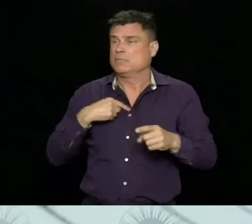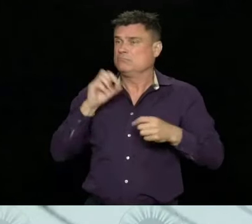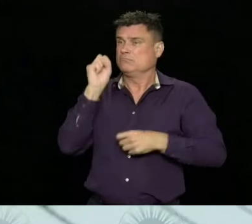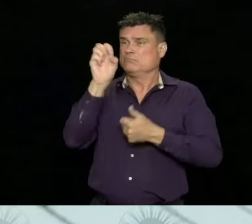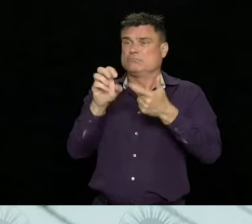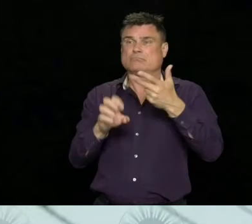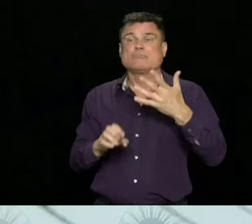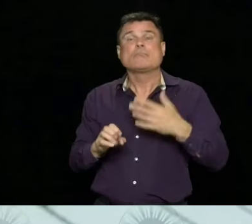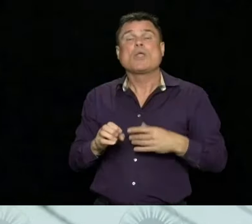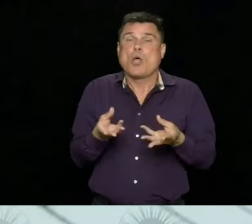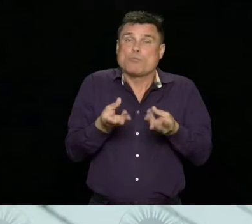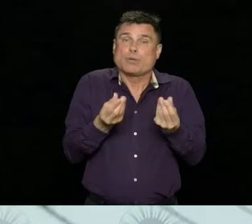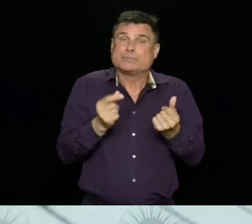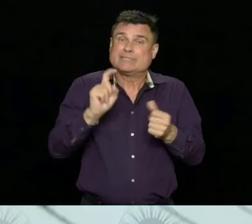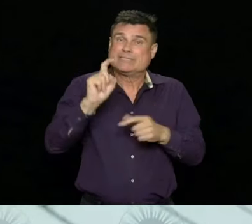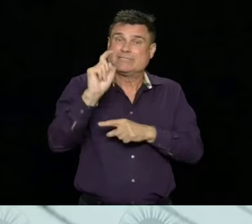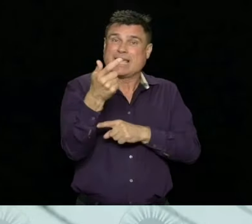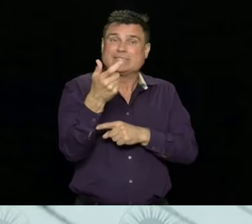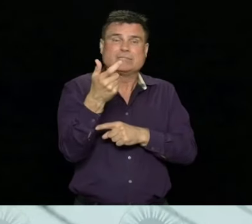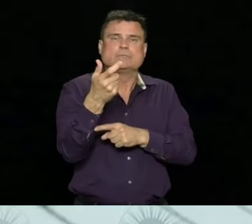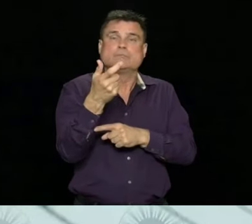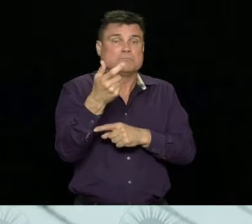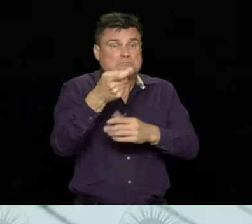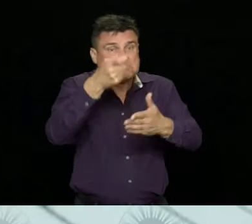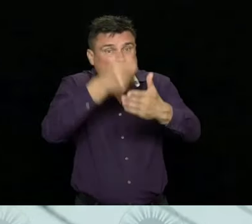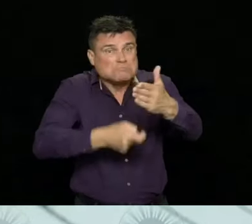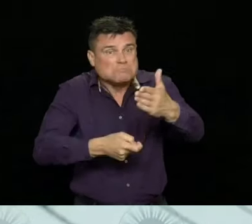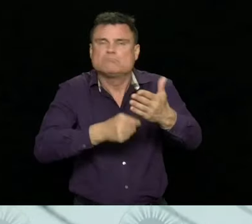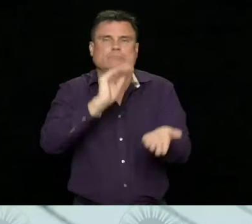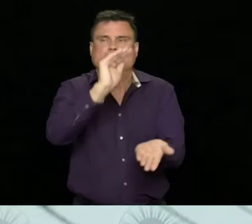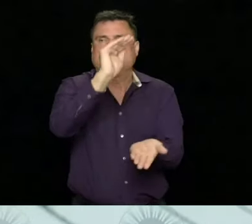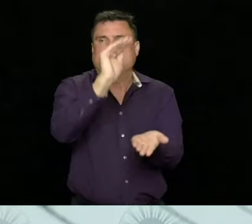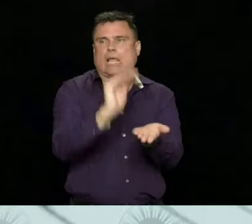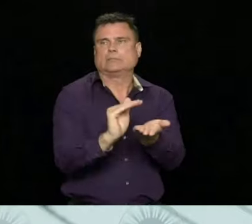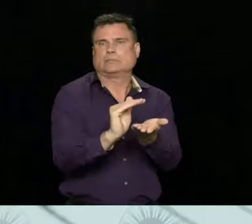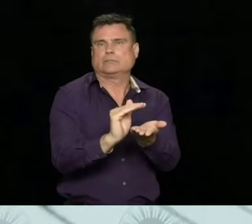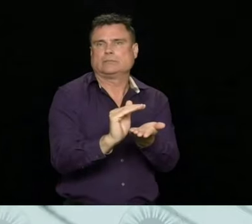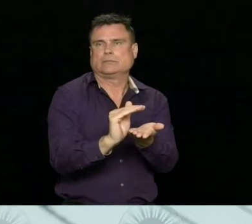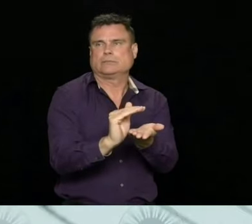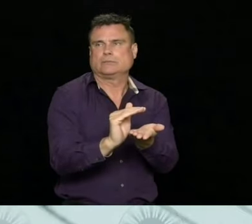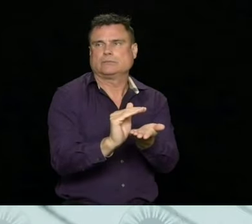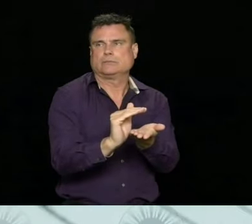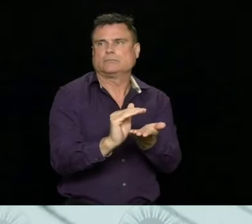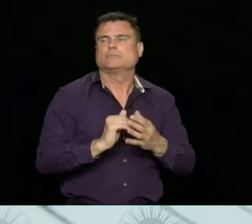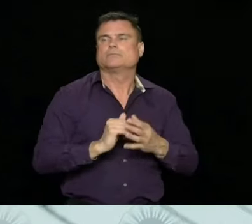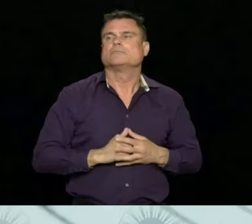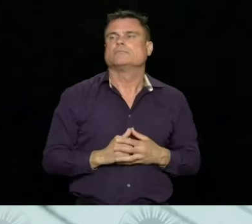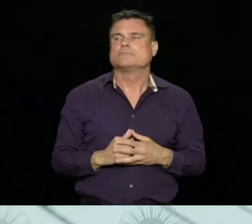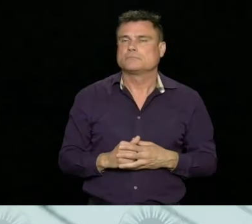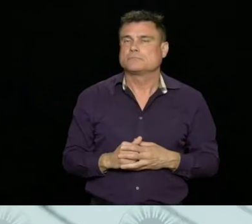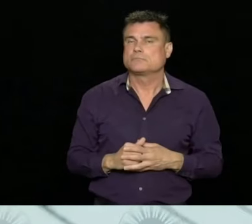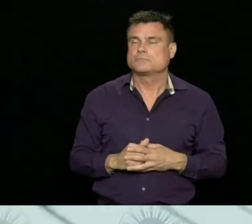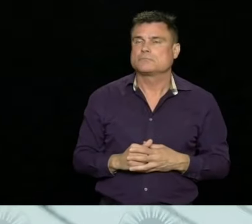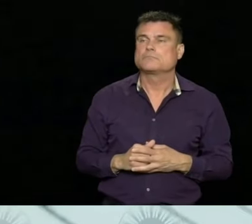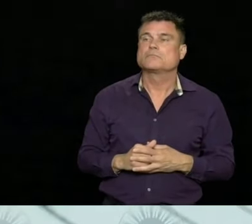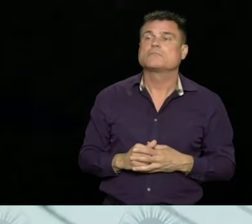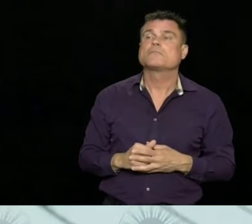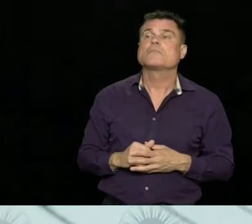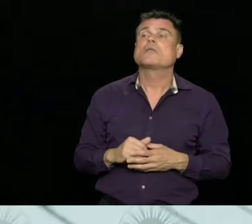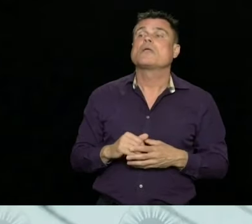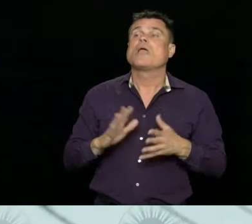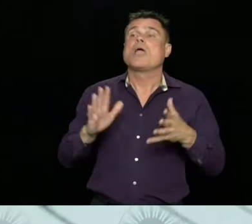by 25%. And also, the BC Hydro,